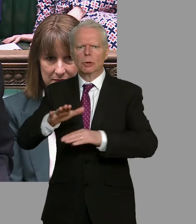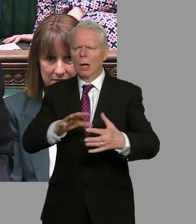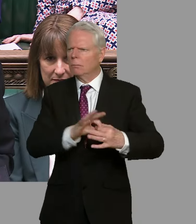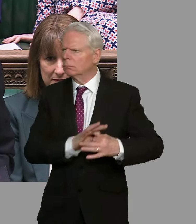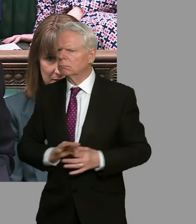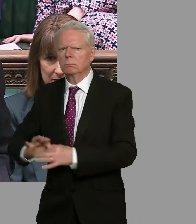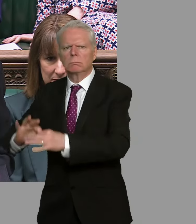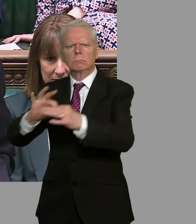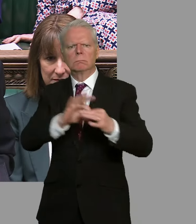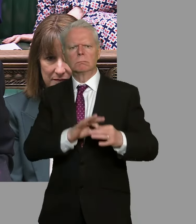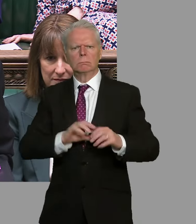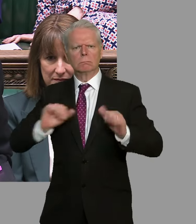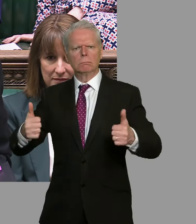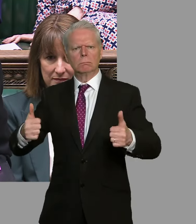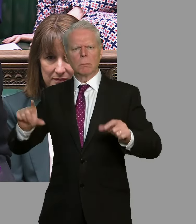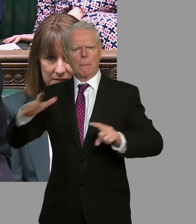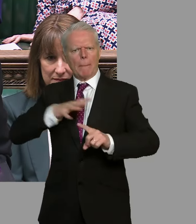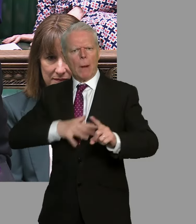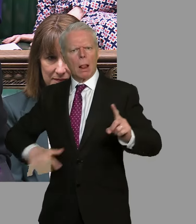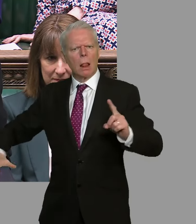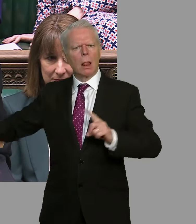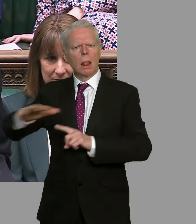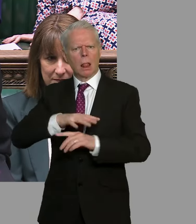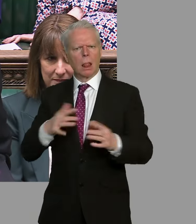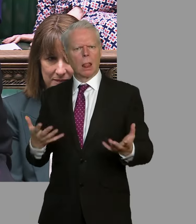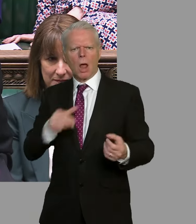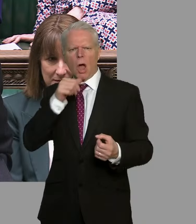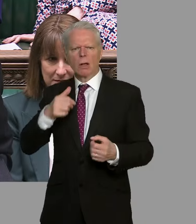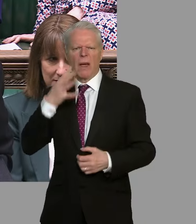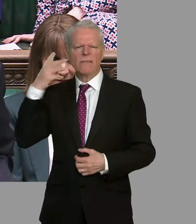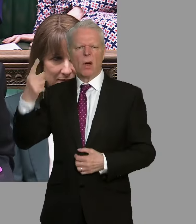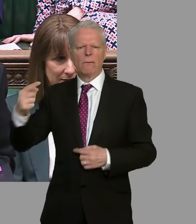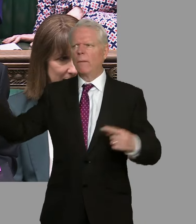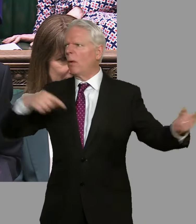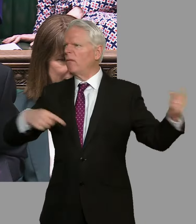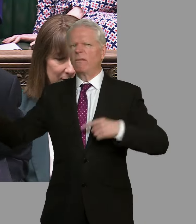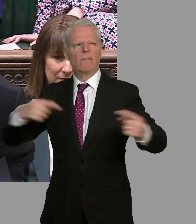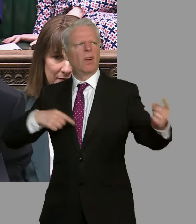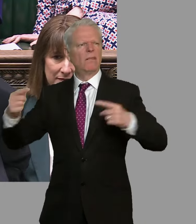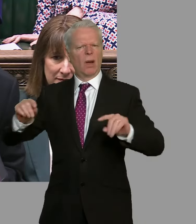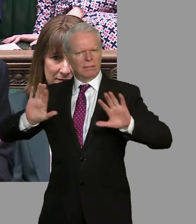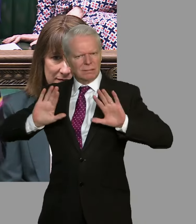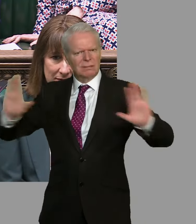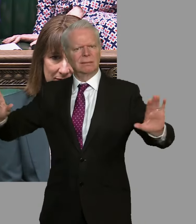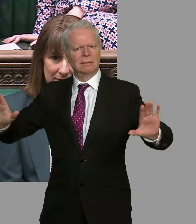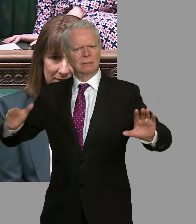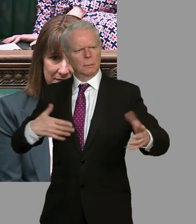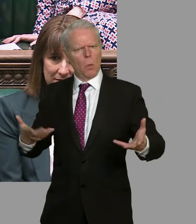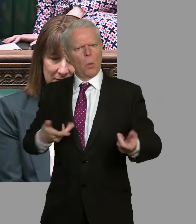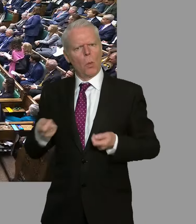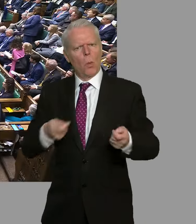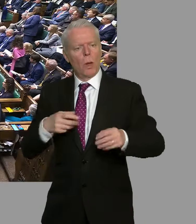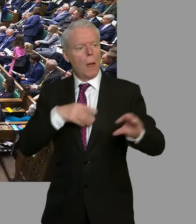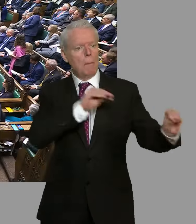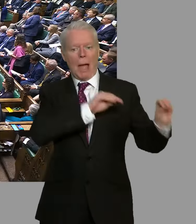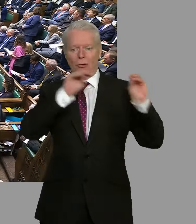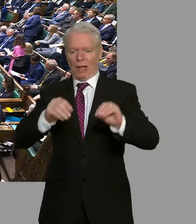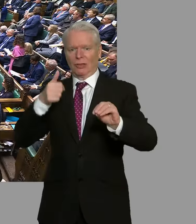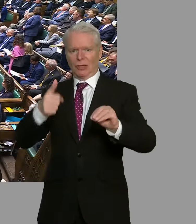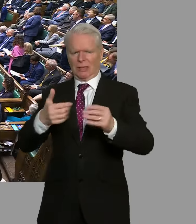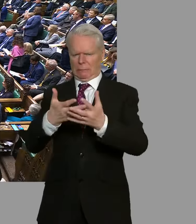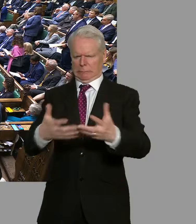why we're fixing the system based on principles of control, selection and fairness. Jonathan Brash.